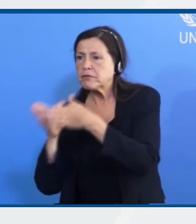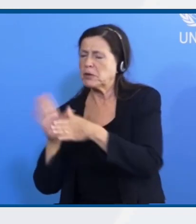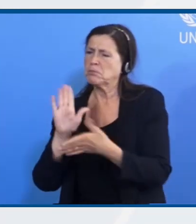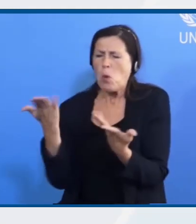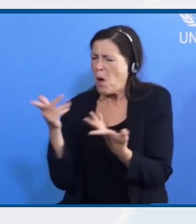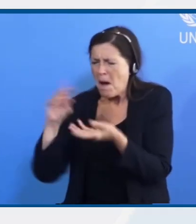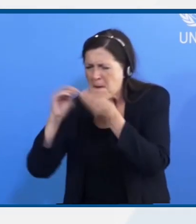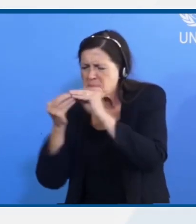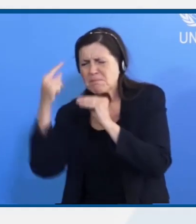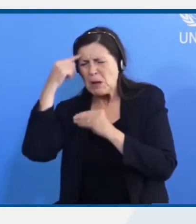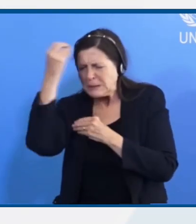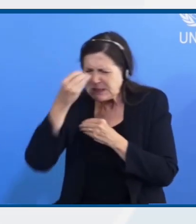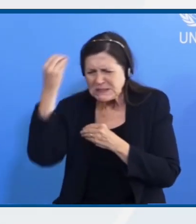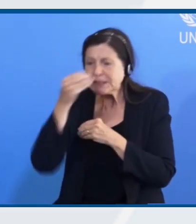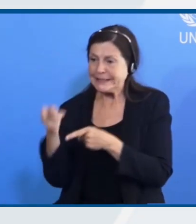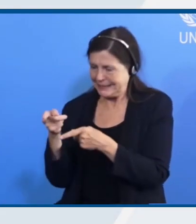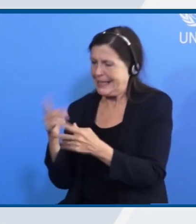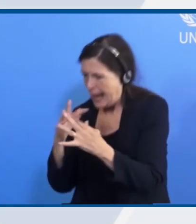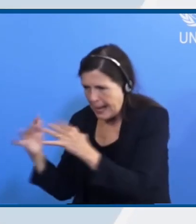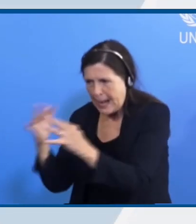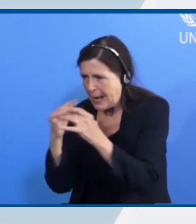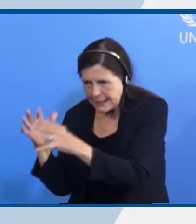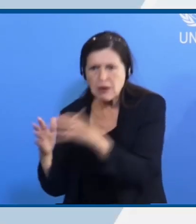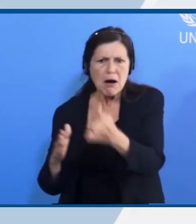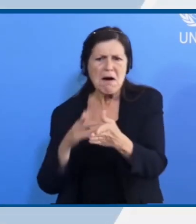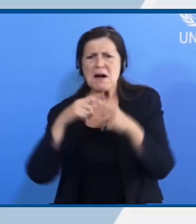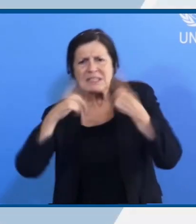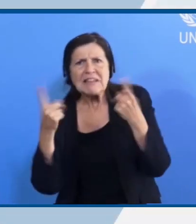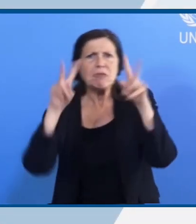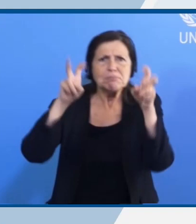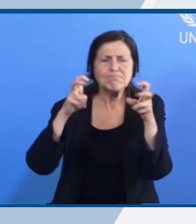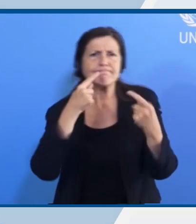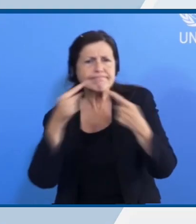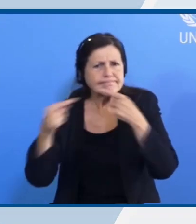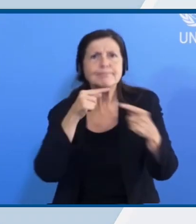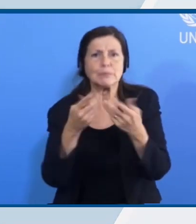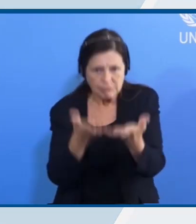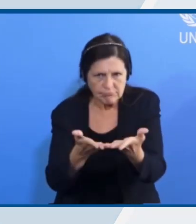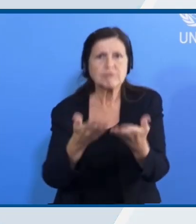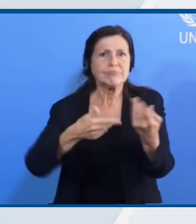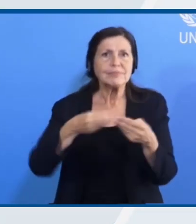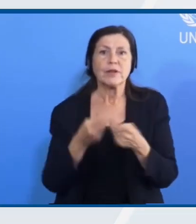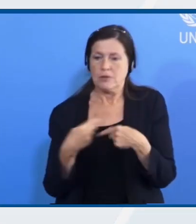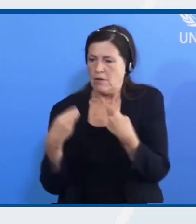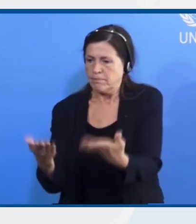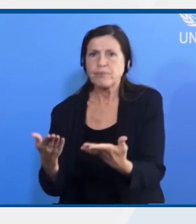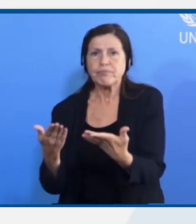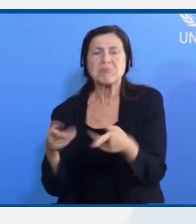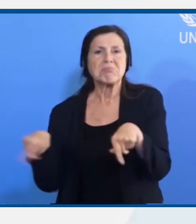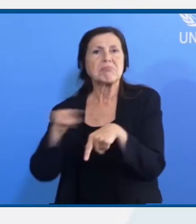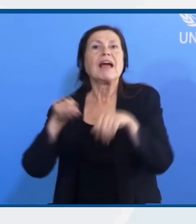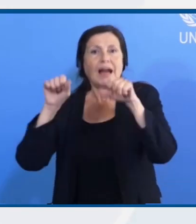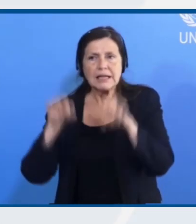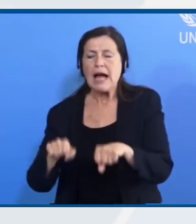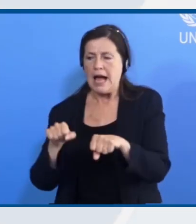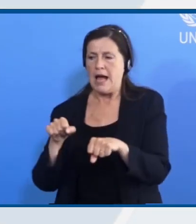or the topic or the matter in which we want to engage them. In this way, we have the possibility to